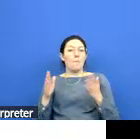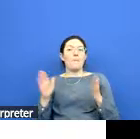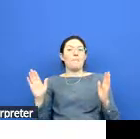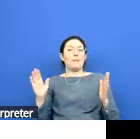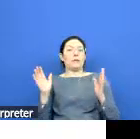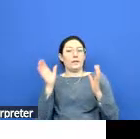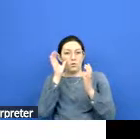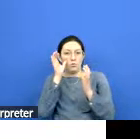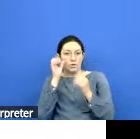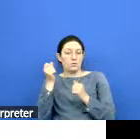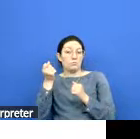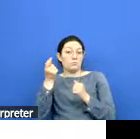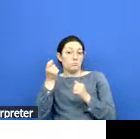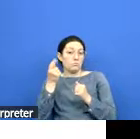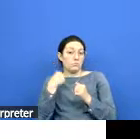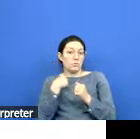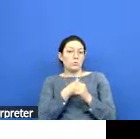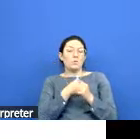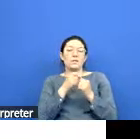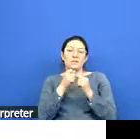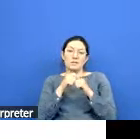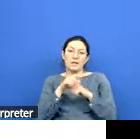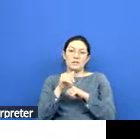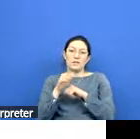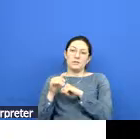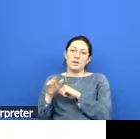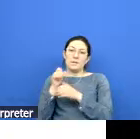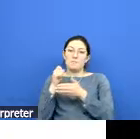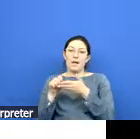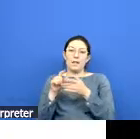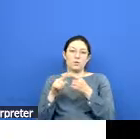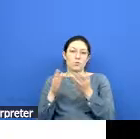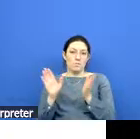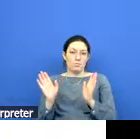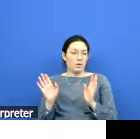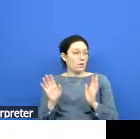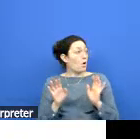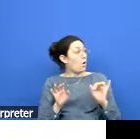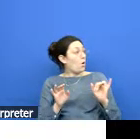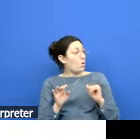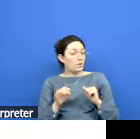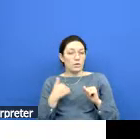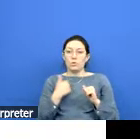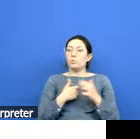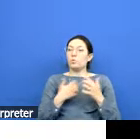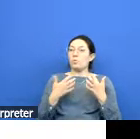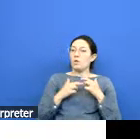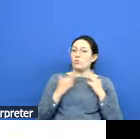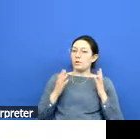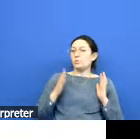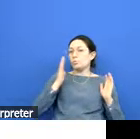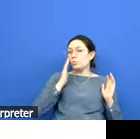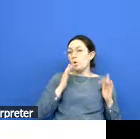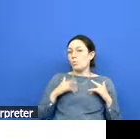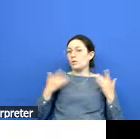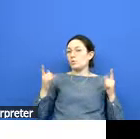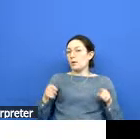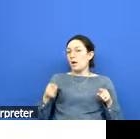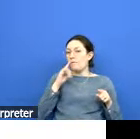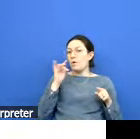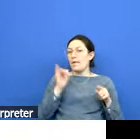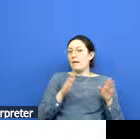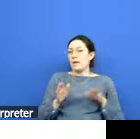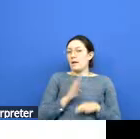it. However, we do send mailings out to the public. Oh, okay. We do want the residents to know what's going on at the planning board